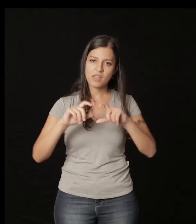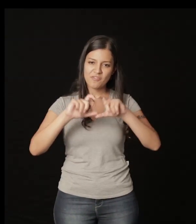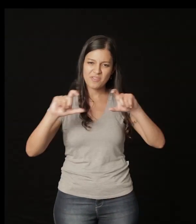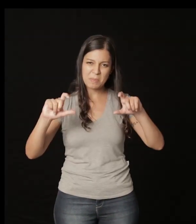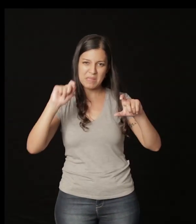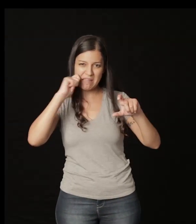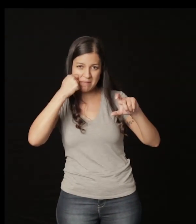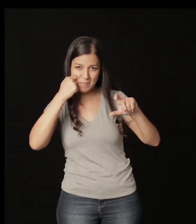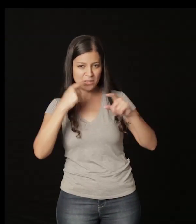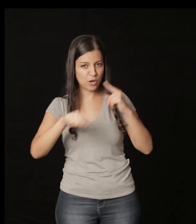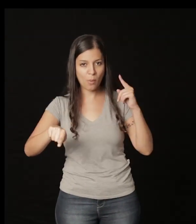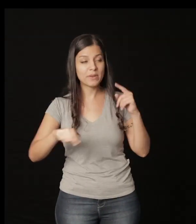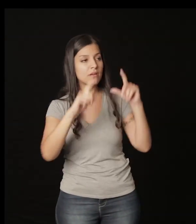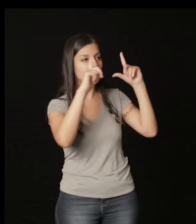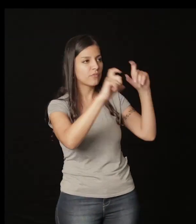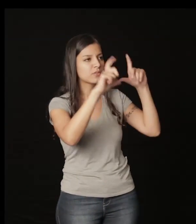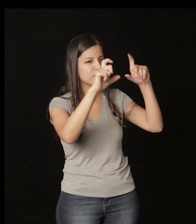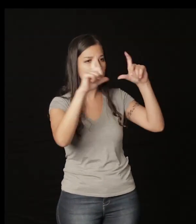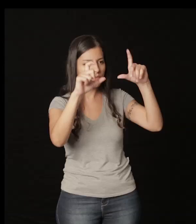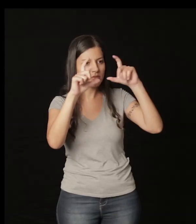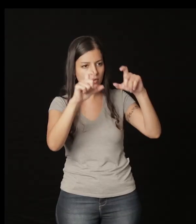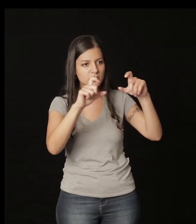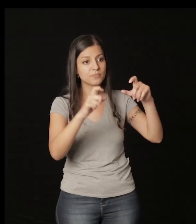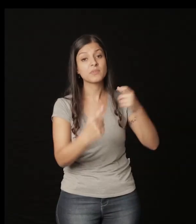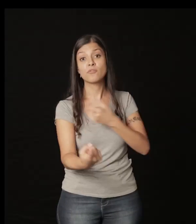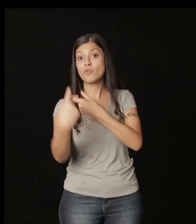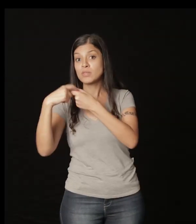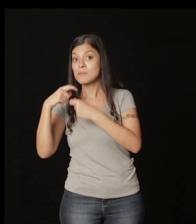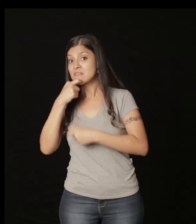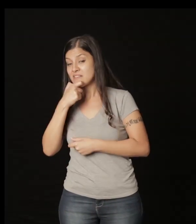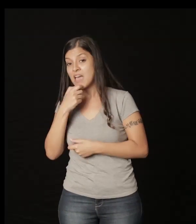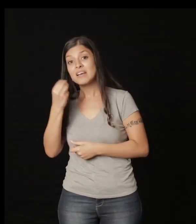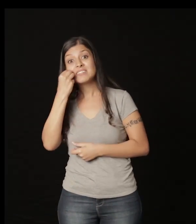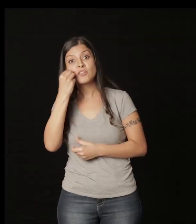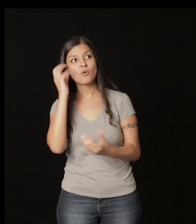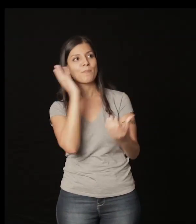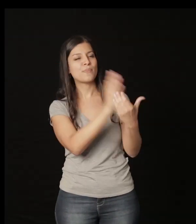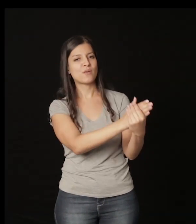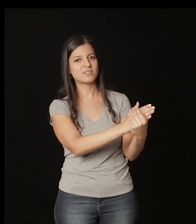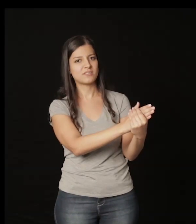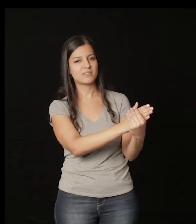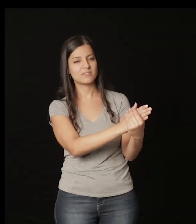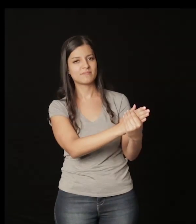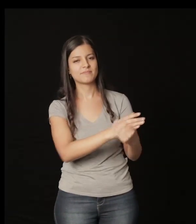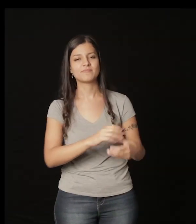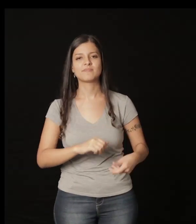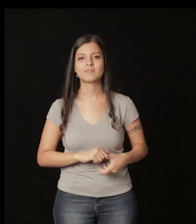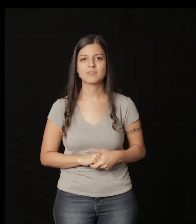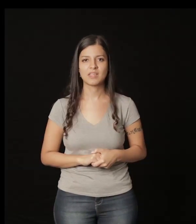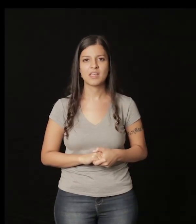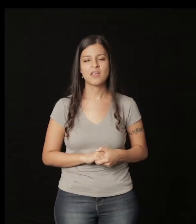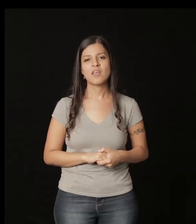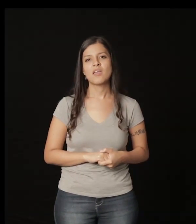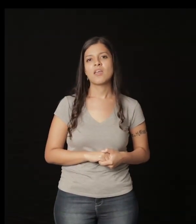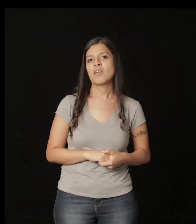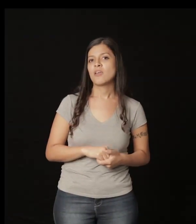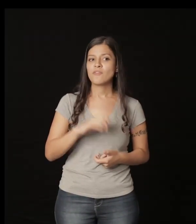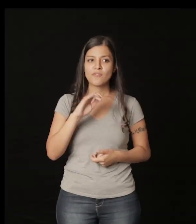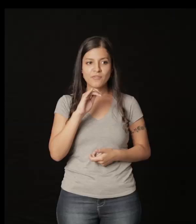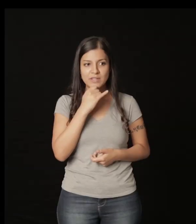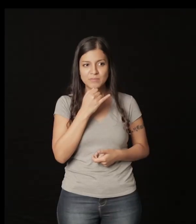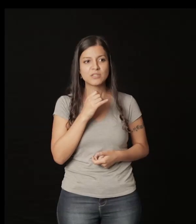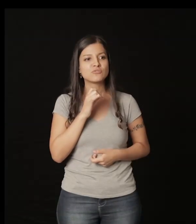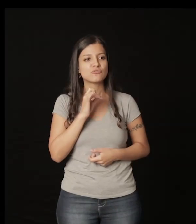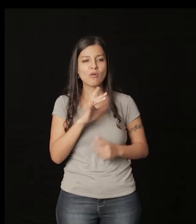And we photographed it with the racist film, and we got back to England and we tried to process it, and unfortunately only